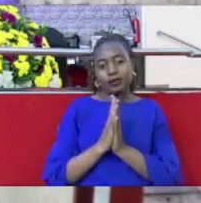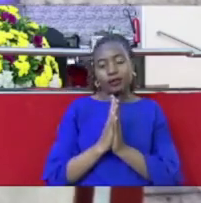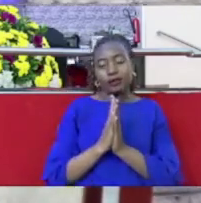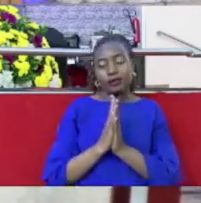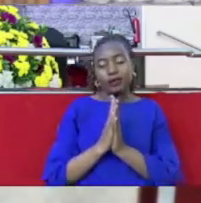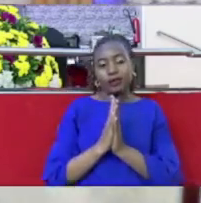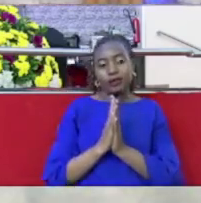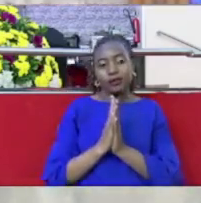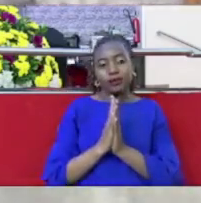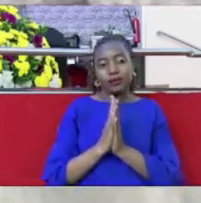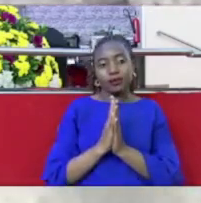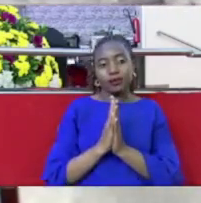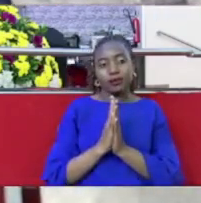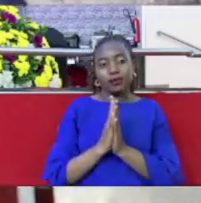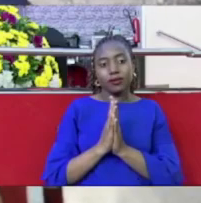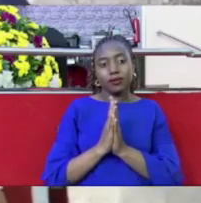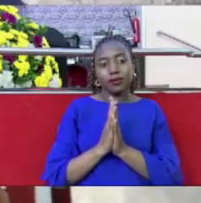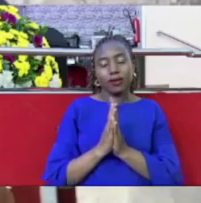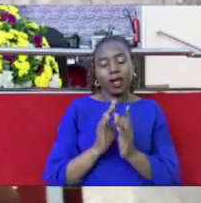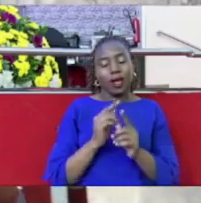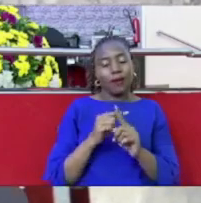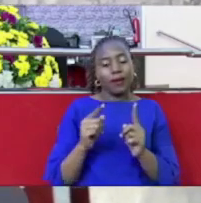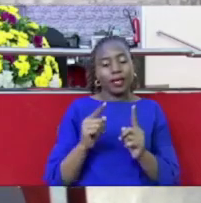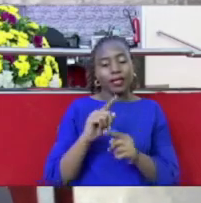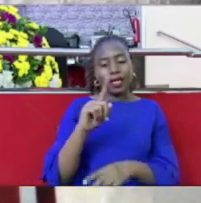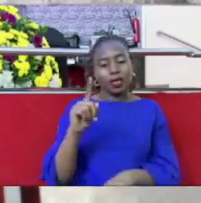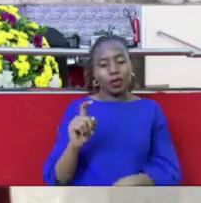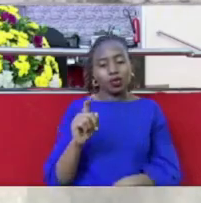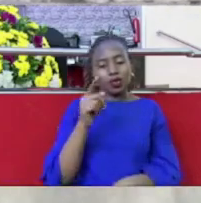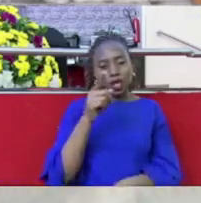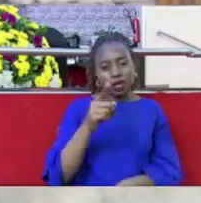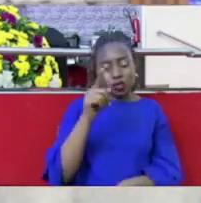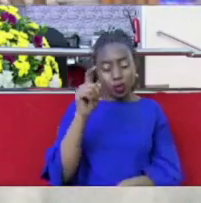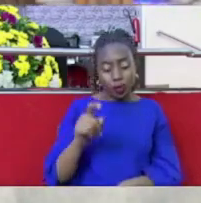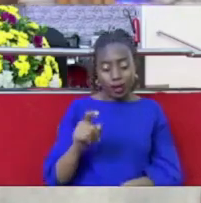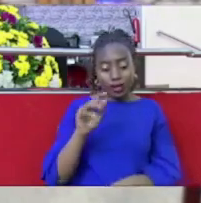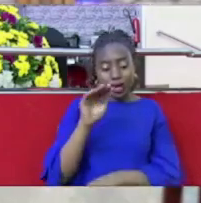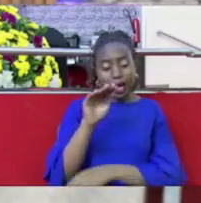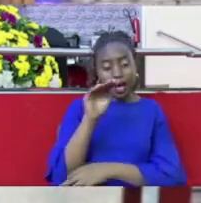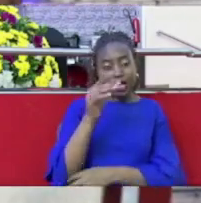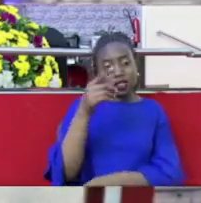The question maybe you need to pause and ask yourself again: how